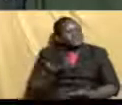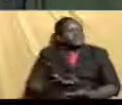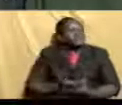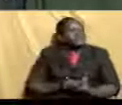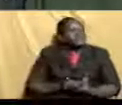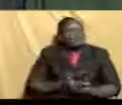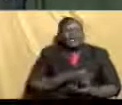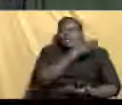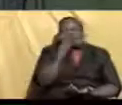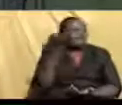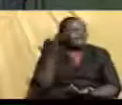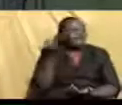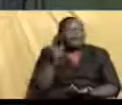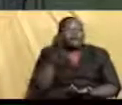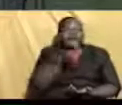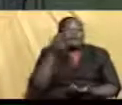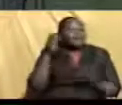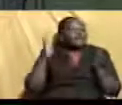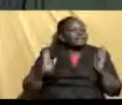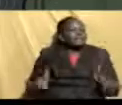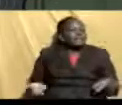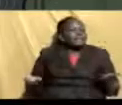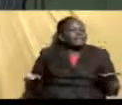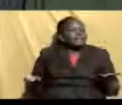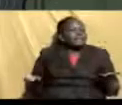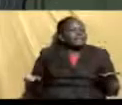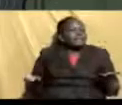Isaac Arwoche.